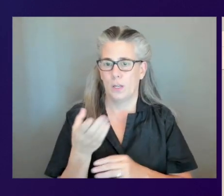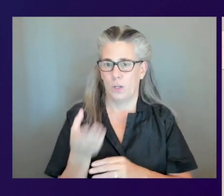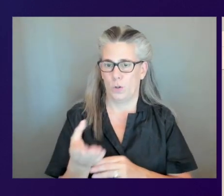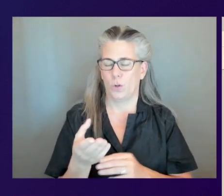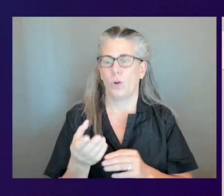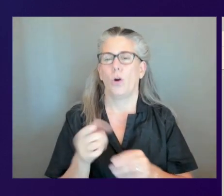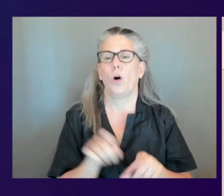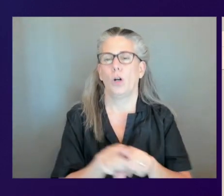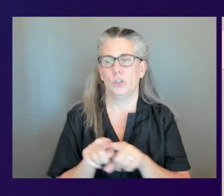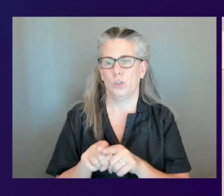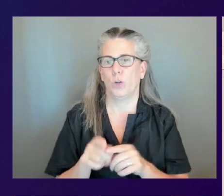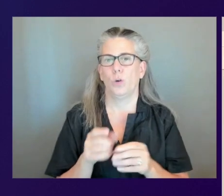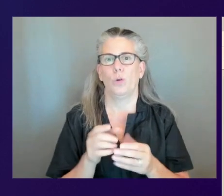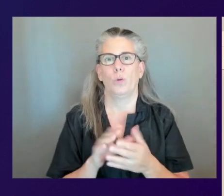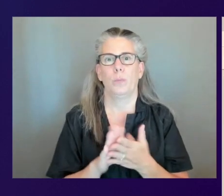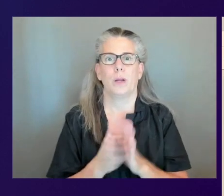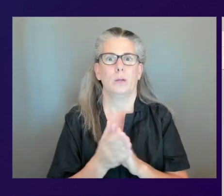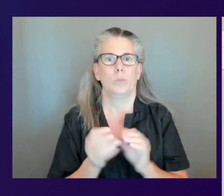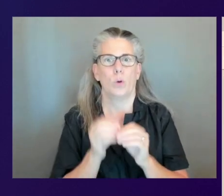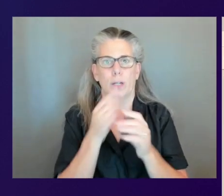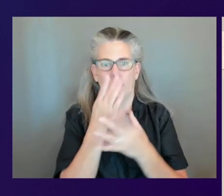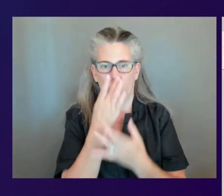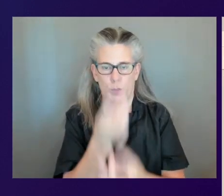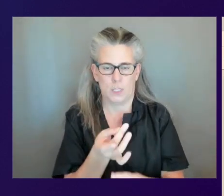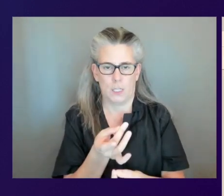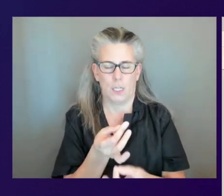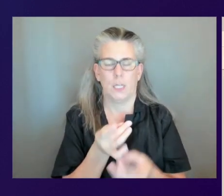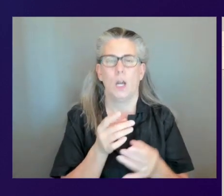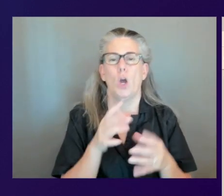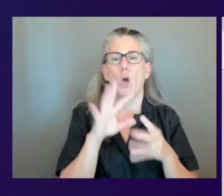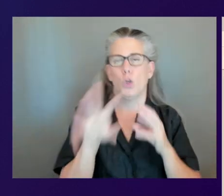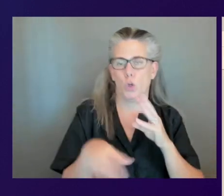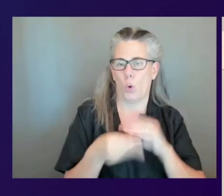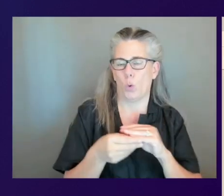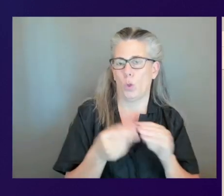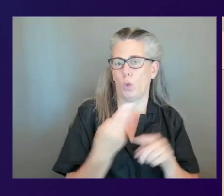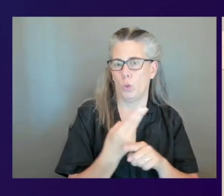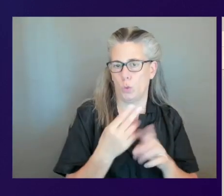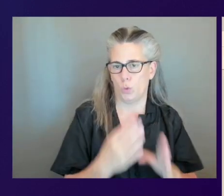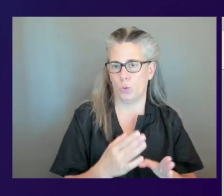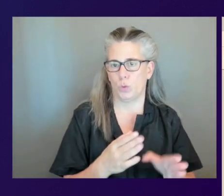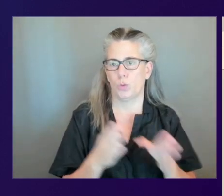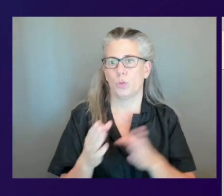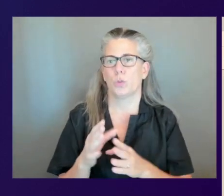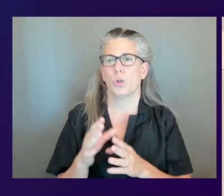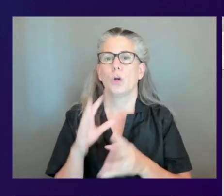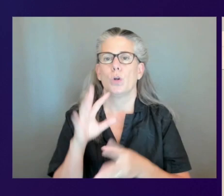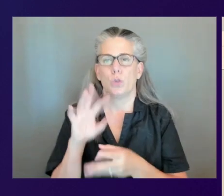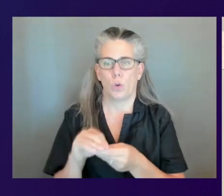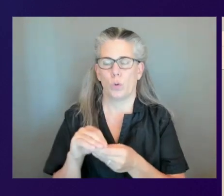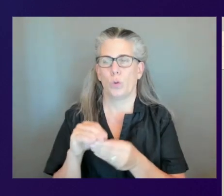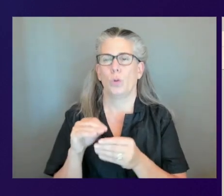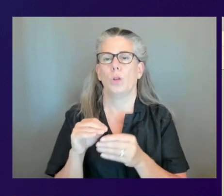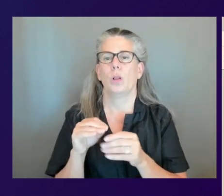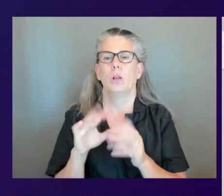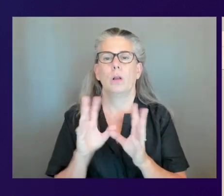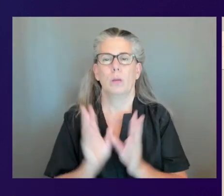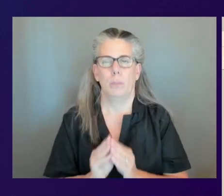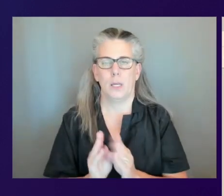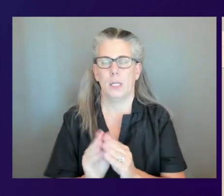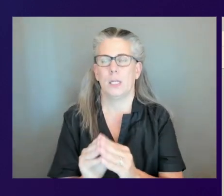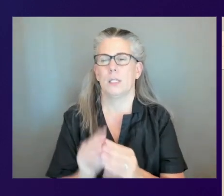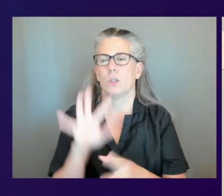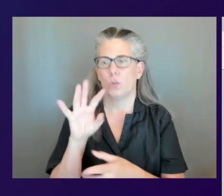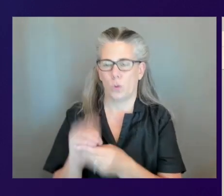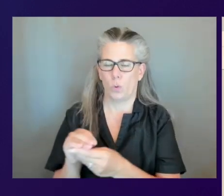get interesting. You can see your total users, your sessions that you've had, how many hours those are, but also the average use of them.